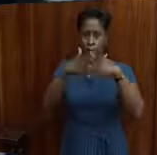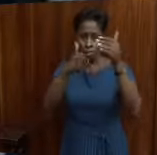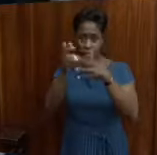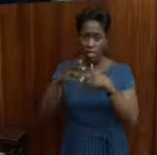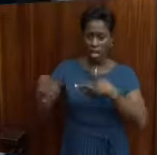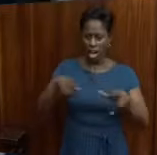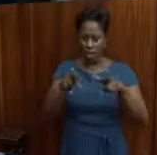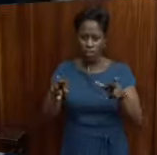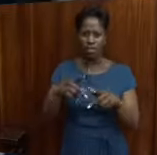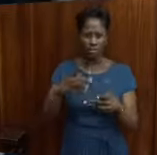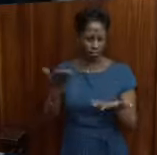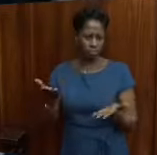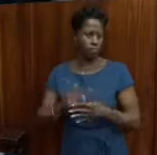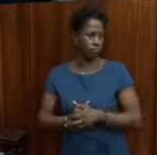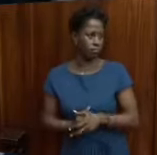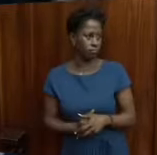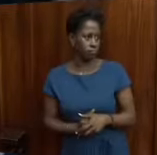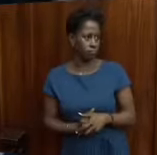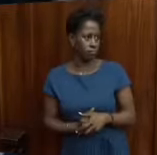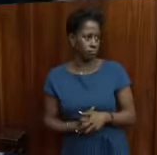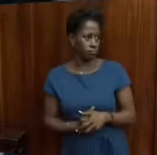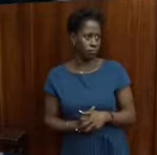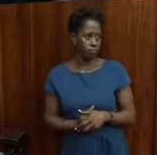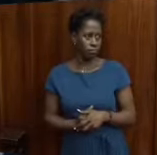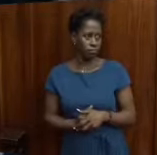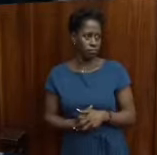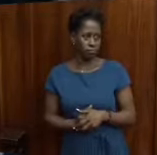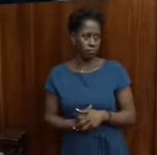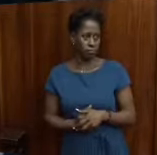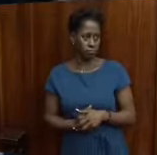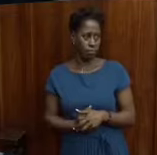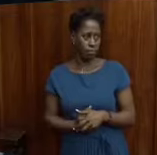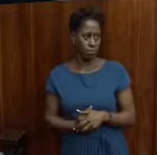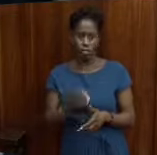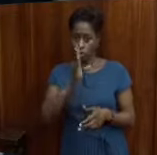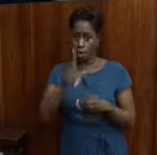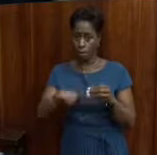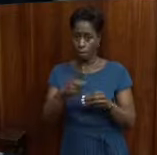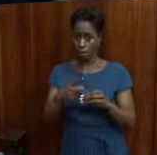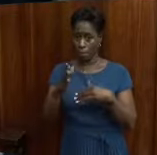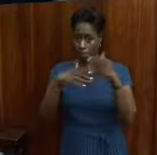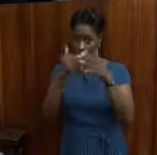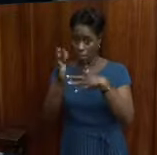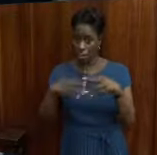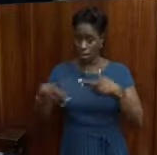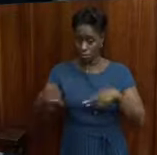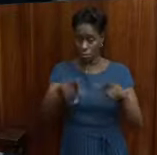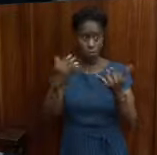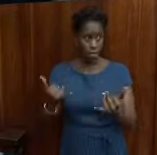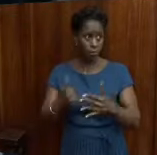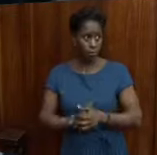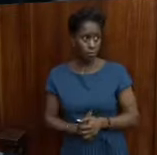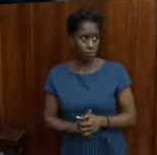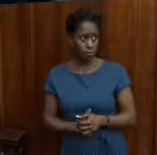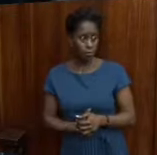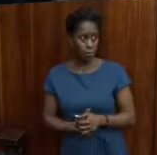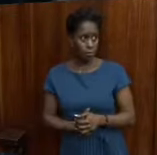overall strategy for improving St. Lucia's economic, social, and environmental performance. The development and upgrading of St.